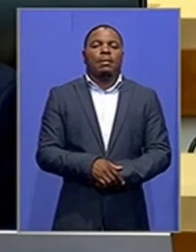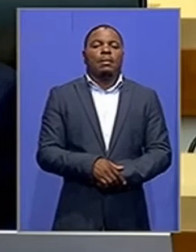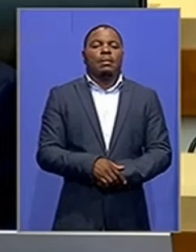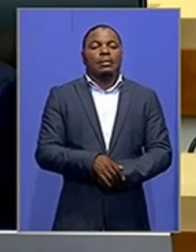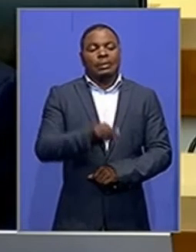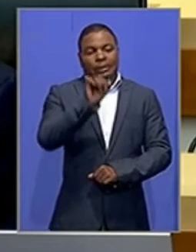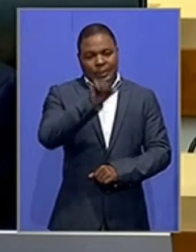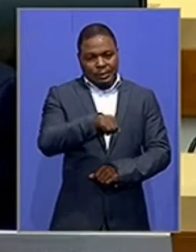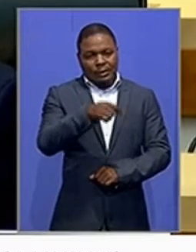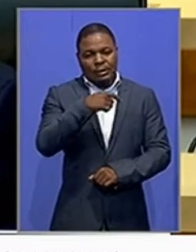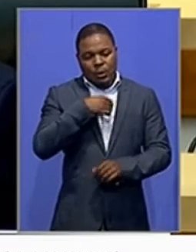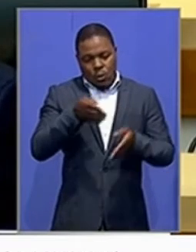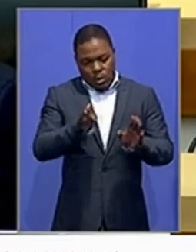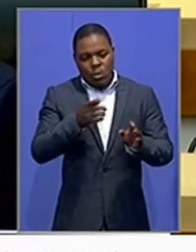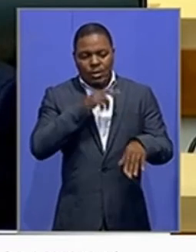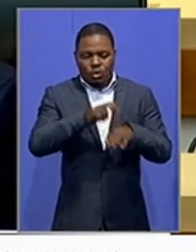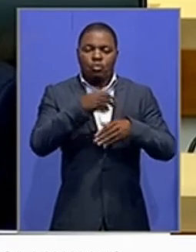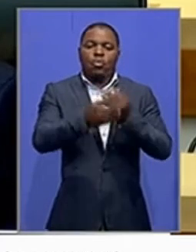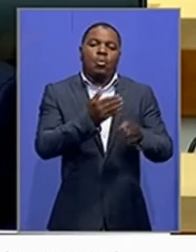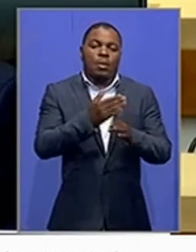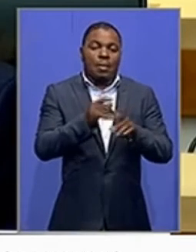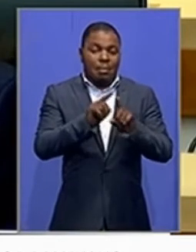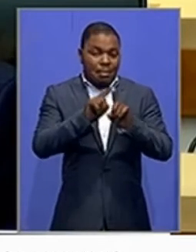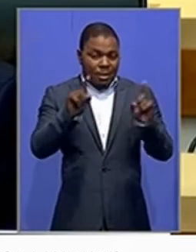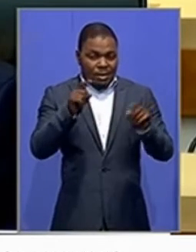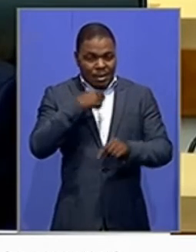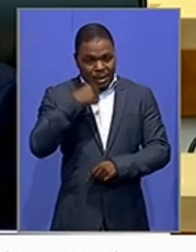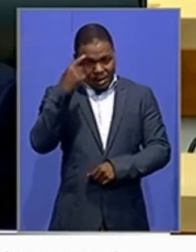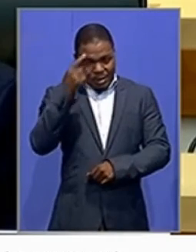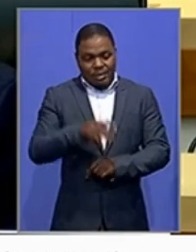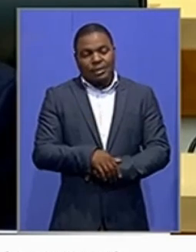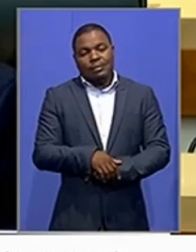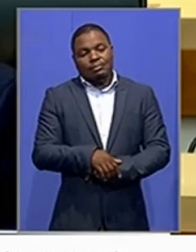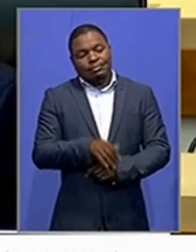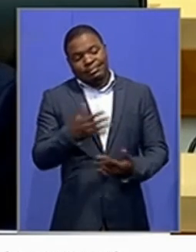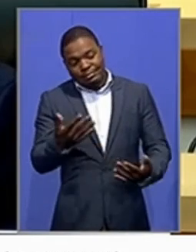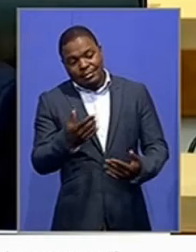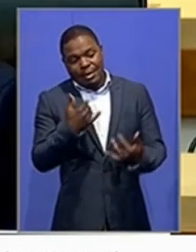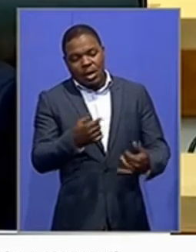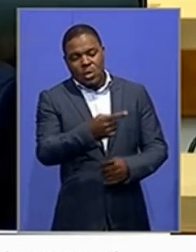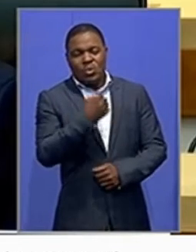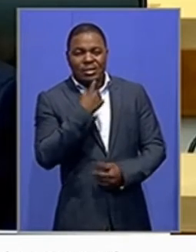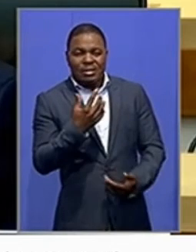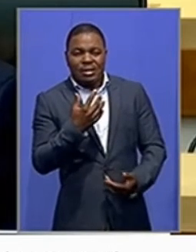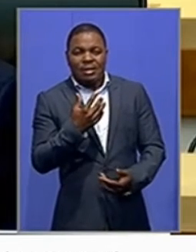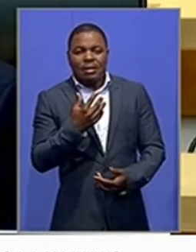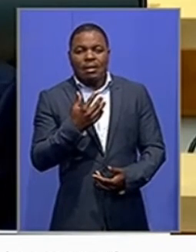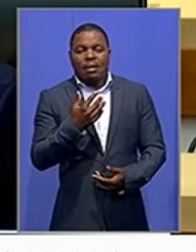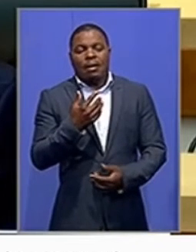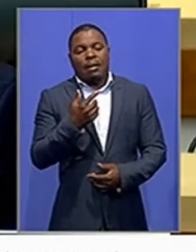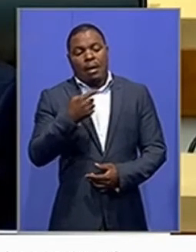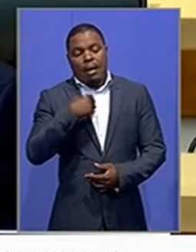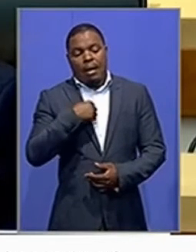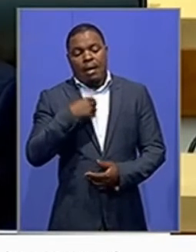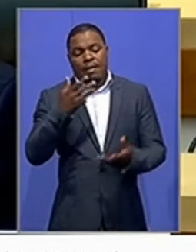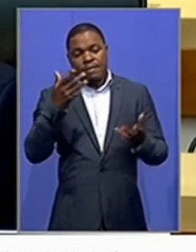that is the approach to be adopted. But I think it's really opportunistic, Chairperson, after having